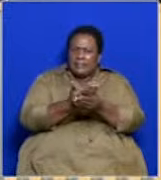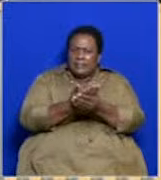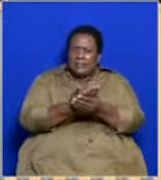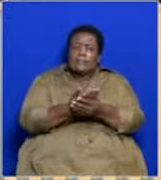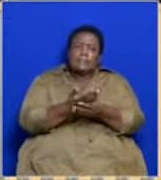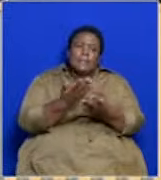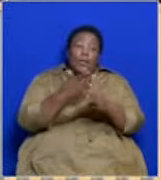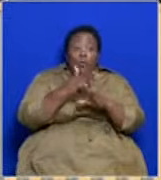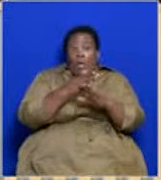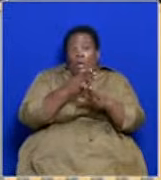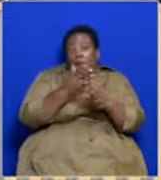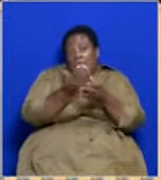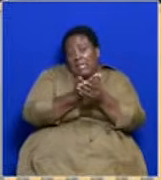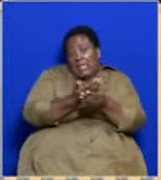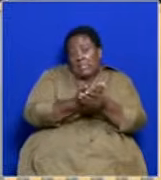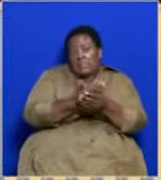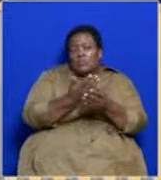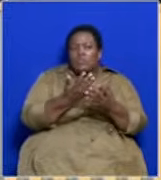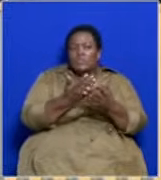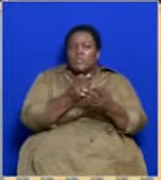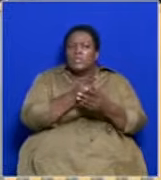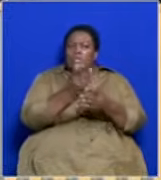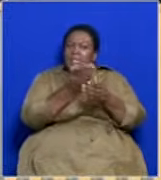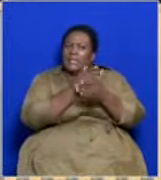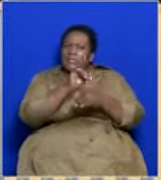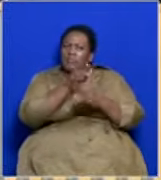cases? Because to me, a civilian,